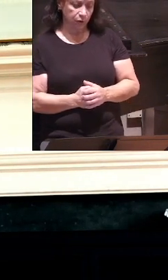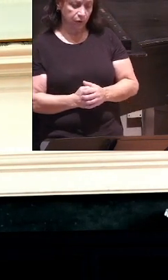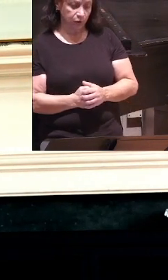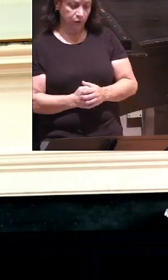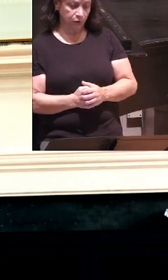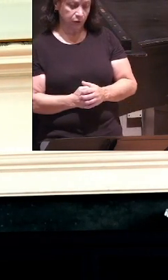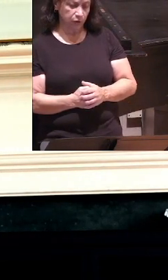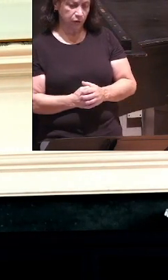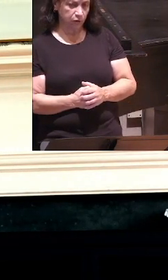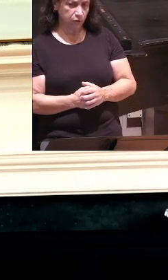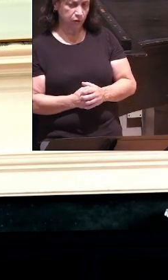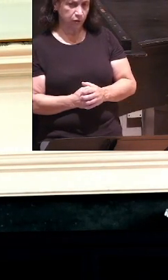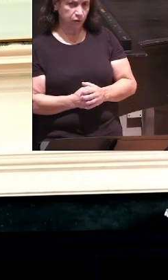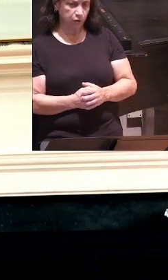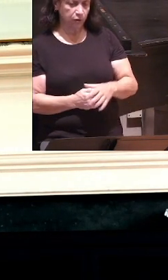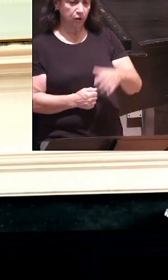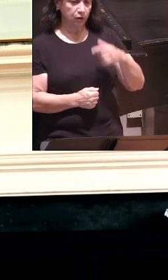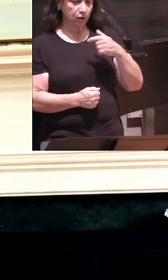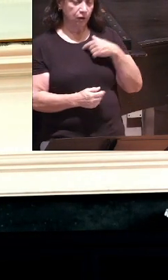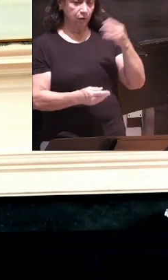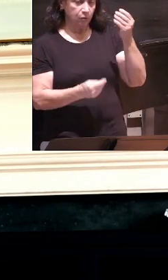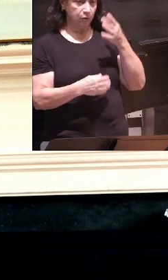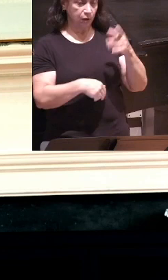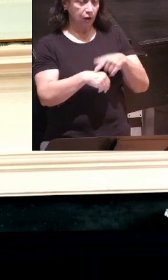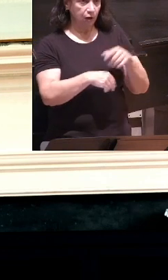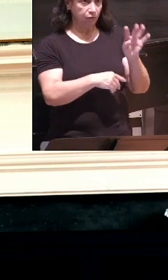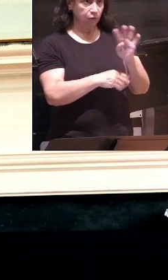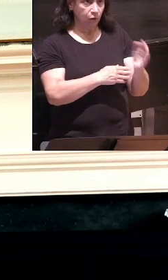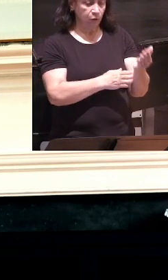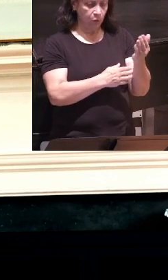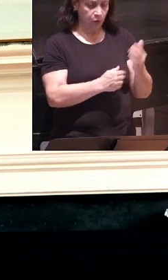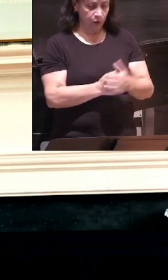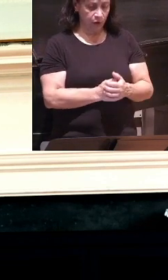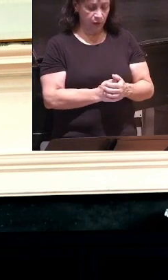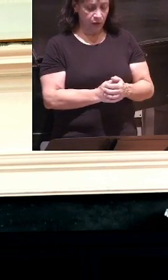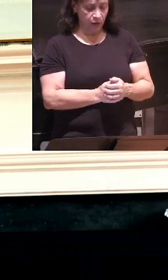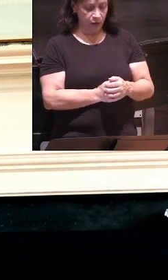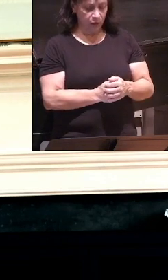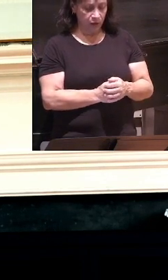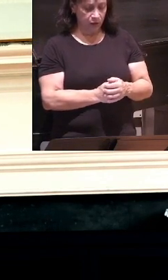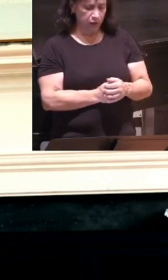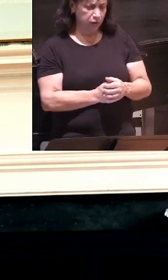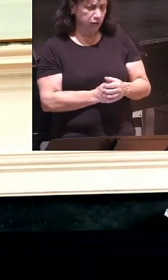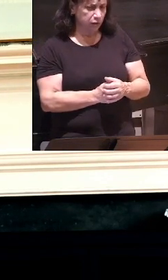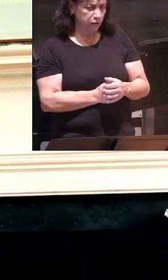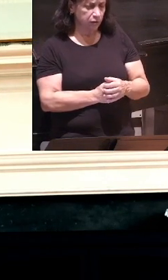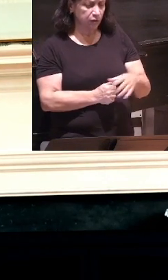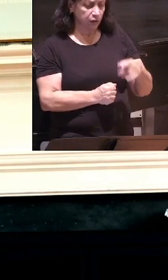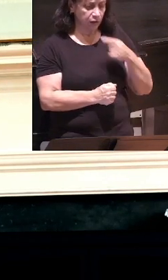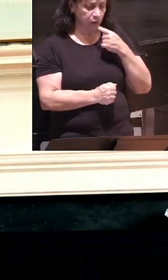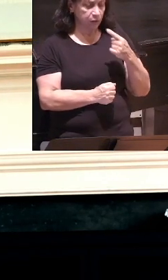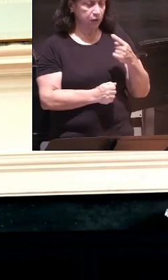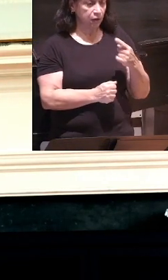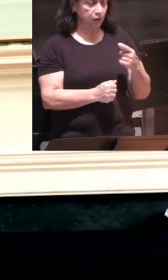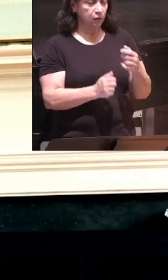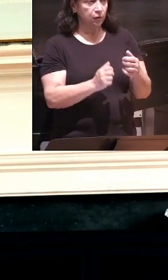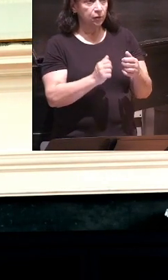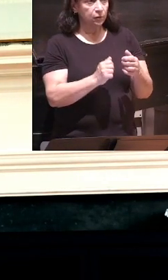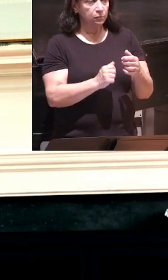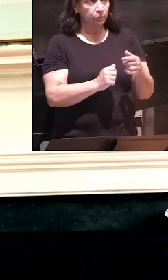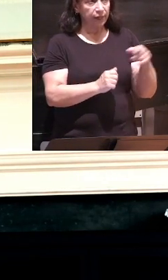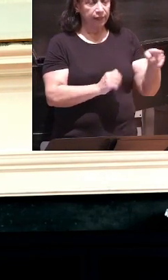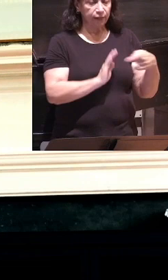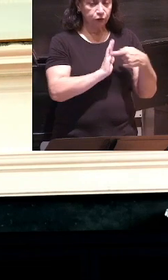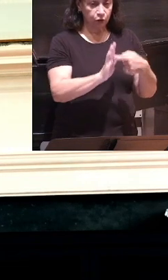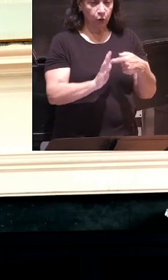Little kid, and I would wake up at 4 a.m. and you would say, let's go downstairs and play Lego so that we didn't wake up my mom. You showed me